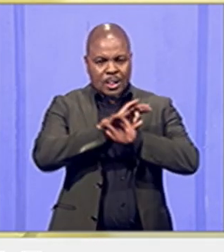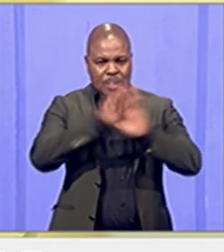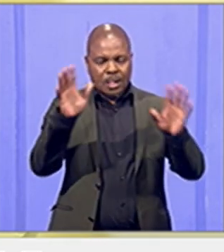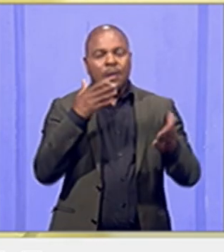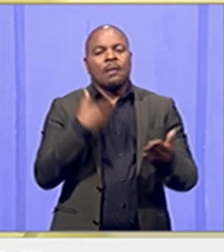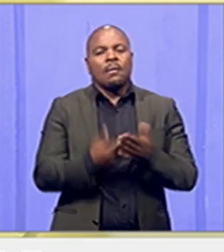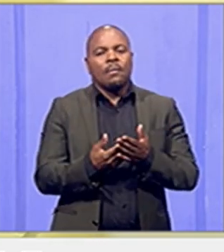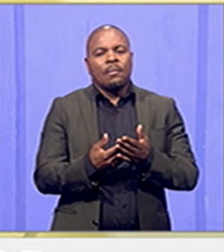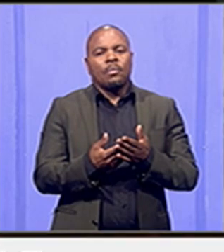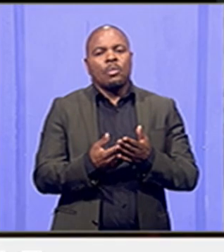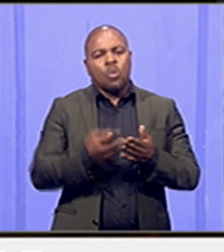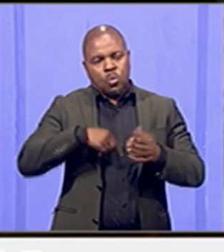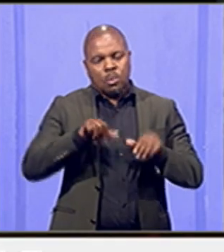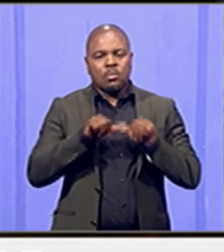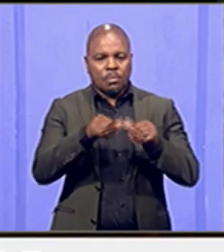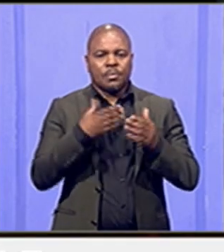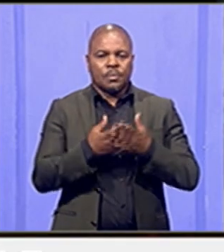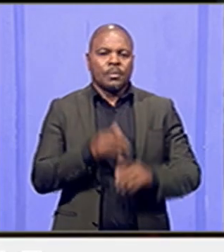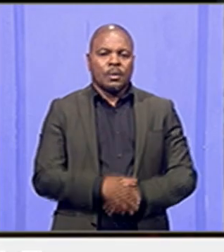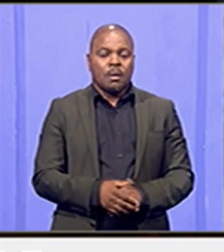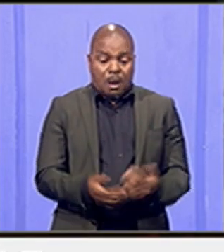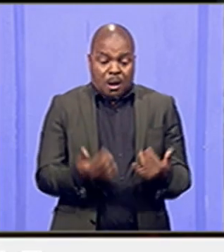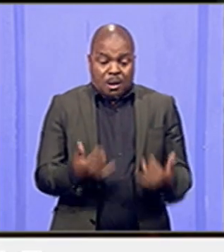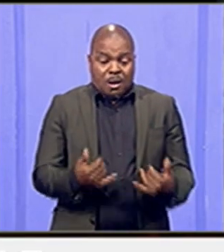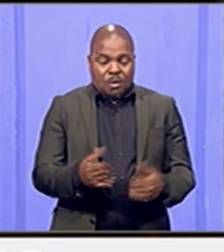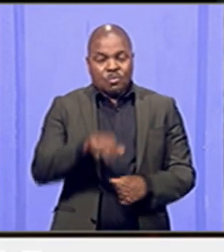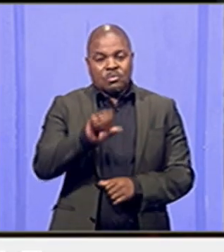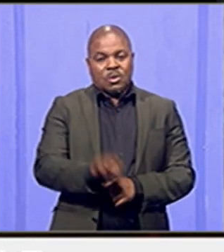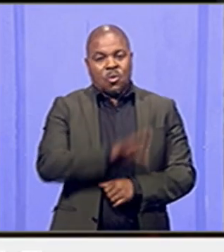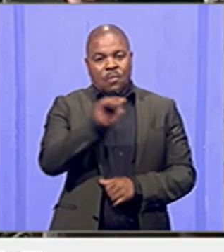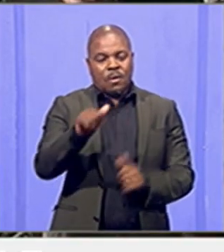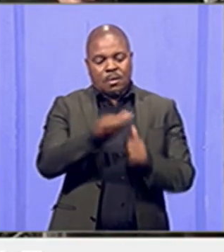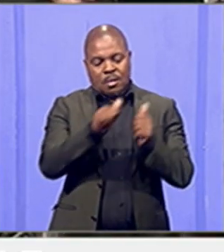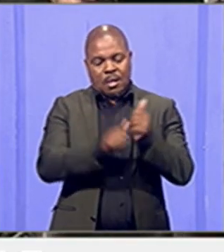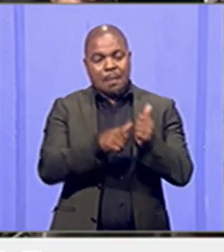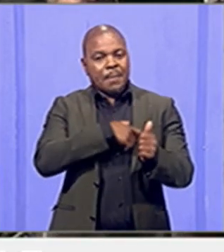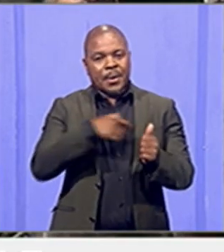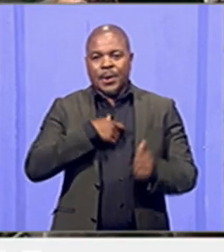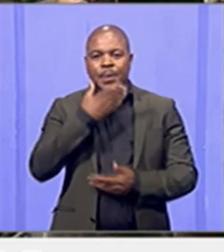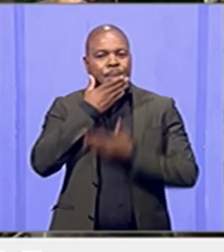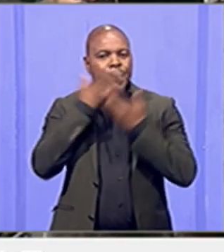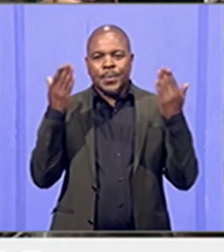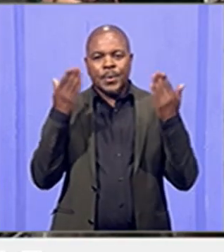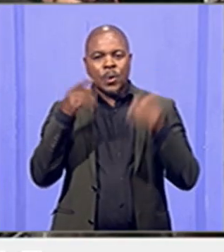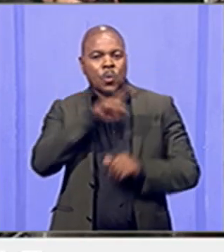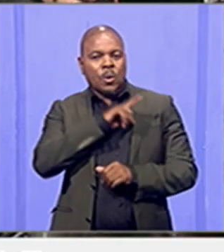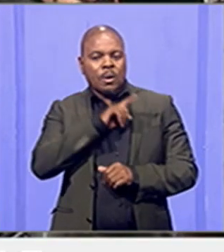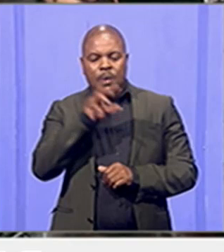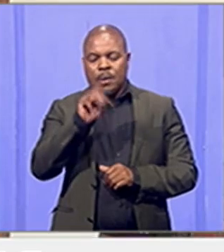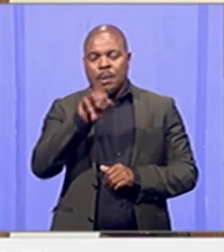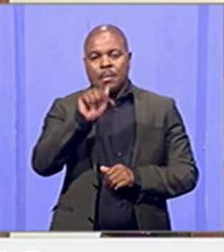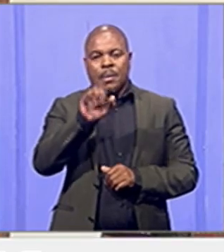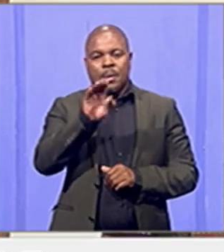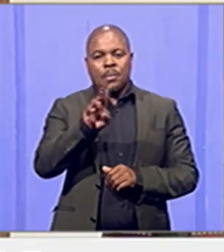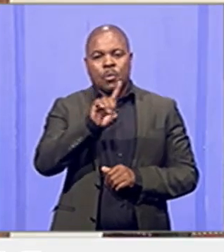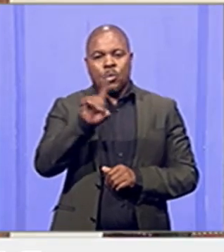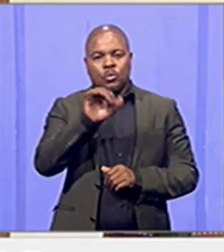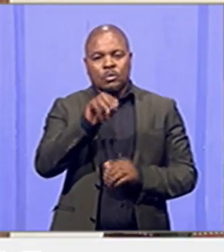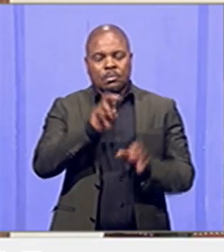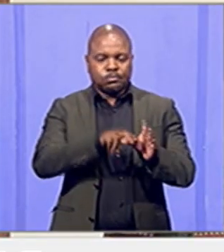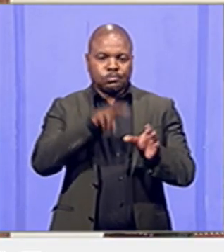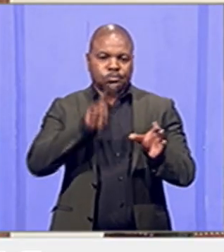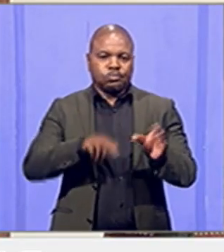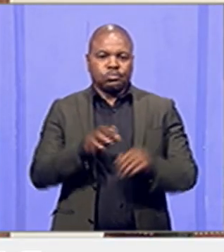can proceed. Naga ga ena motlatsa mopresidente morago gore David Mabuza a latlheletse ditsi. Mopresidente